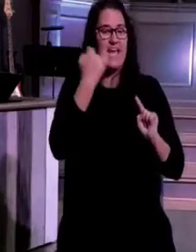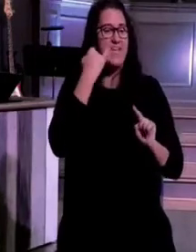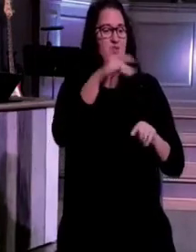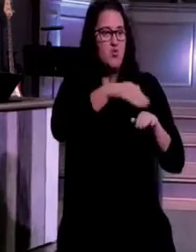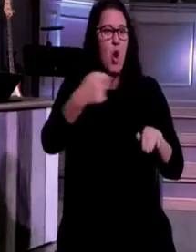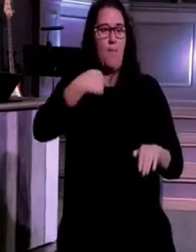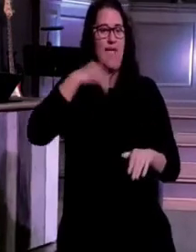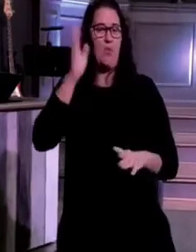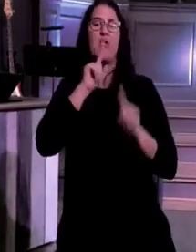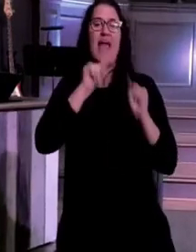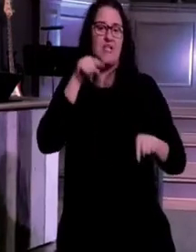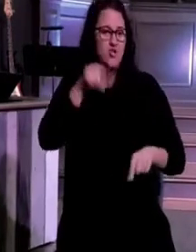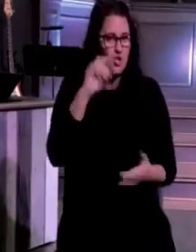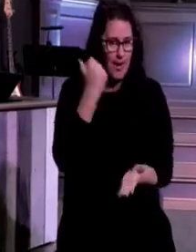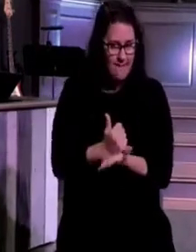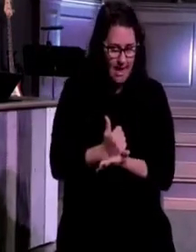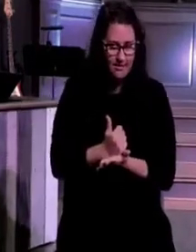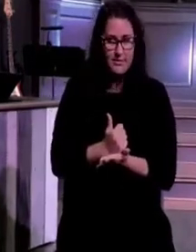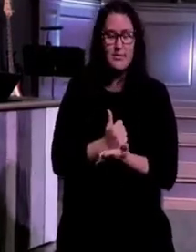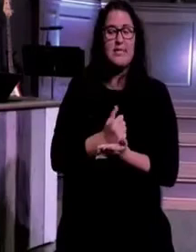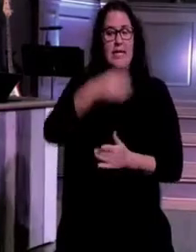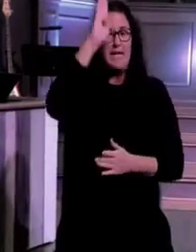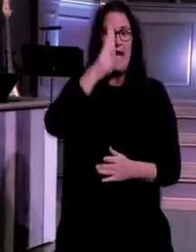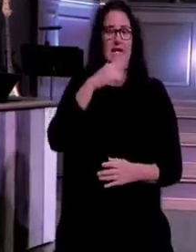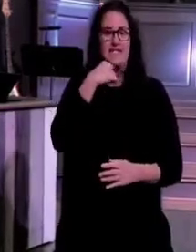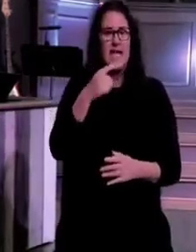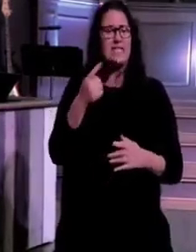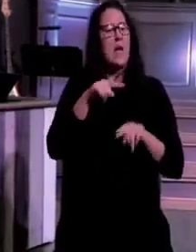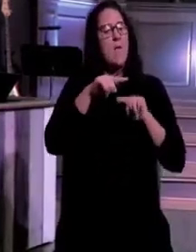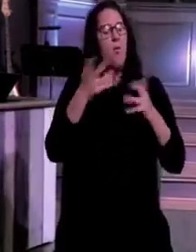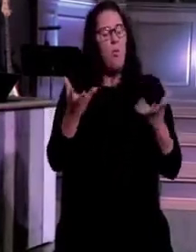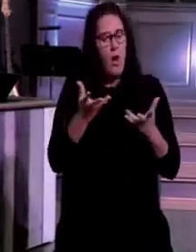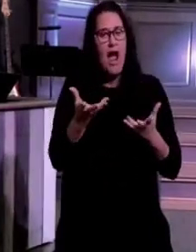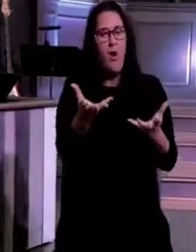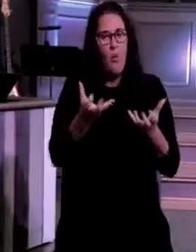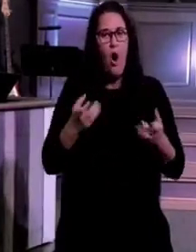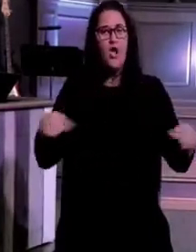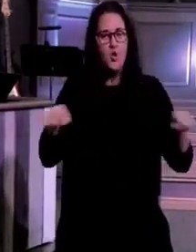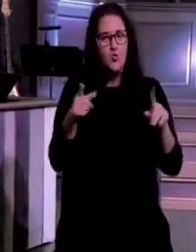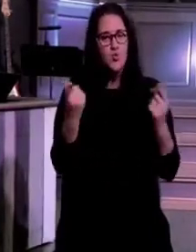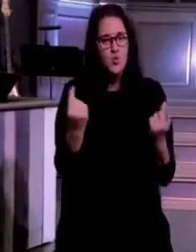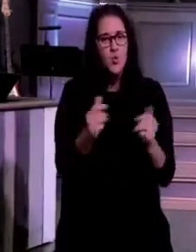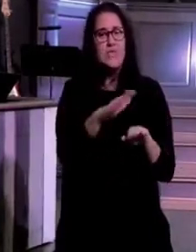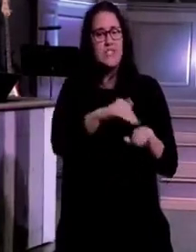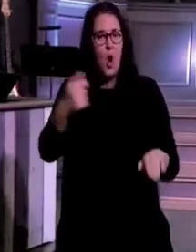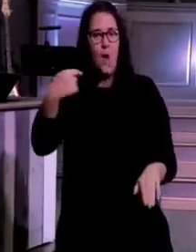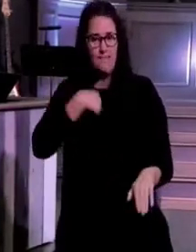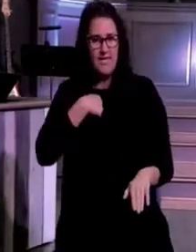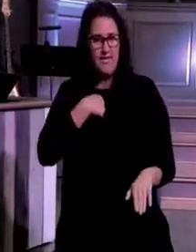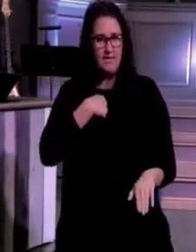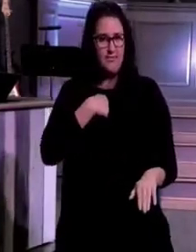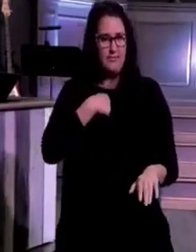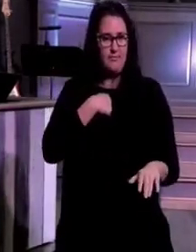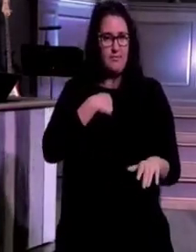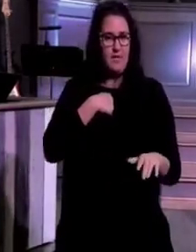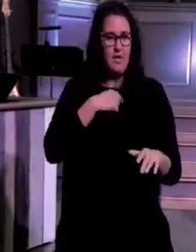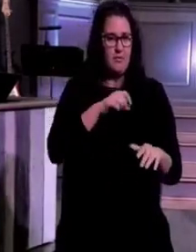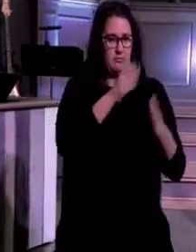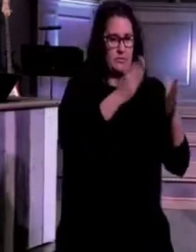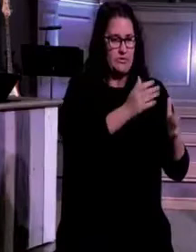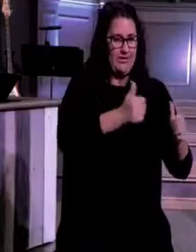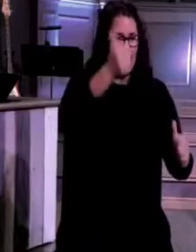get an amen? God says, what I want you to do is call me. No one greater, no one more